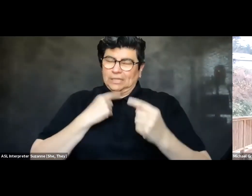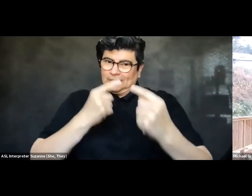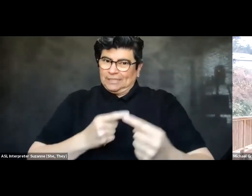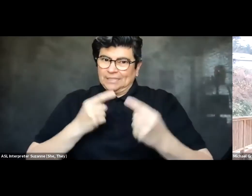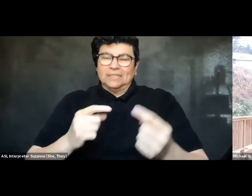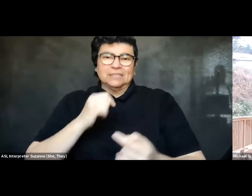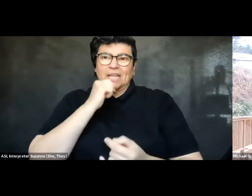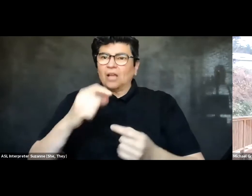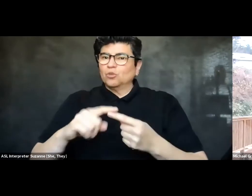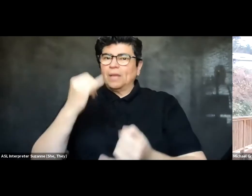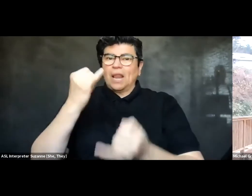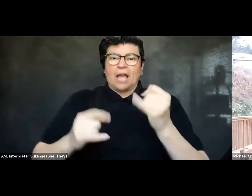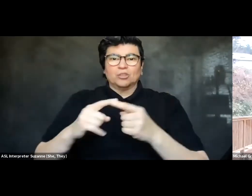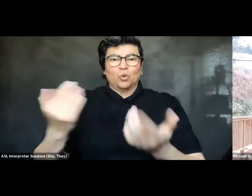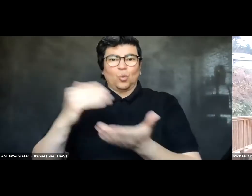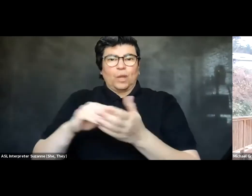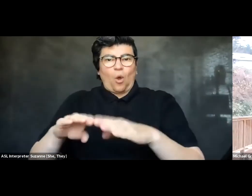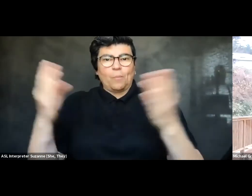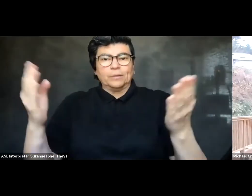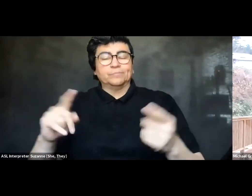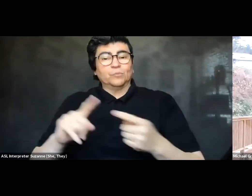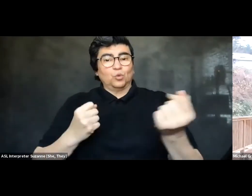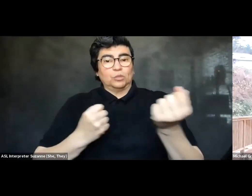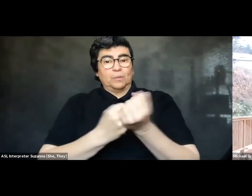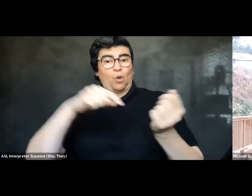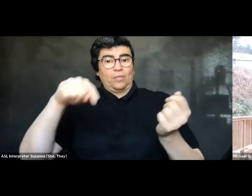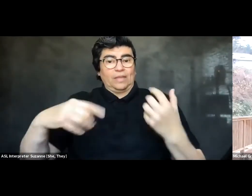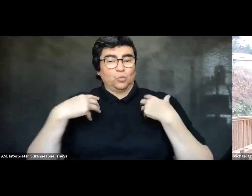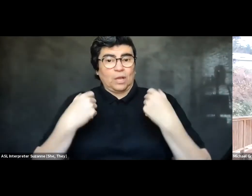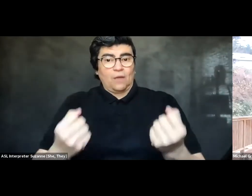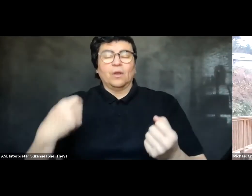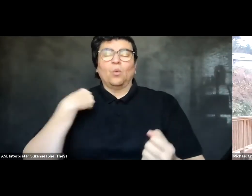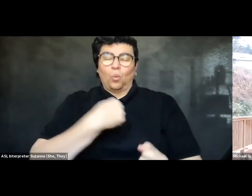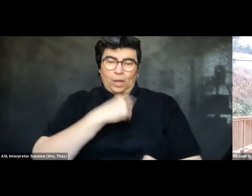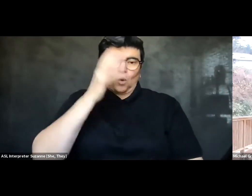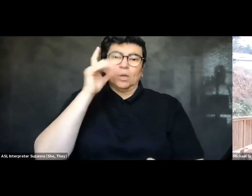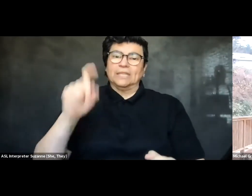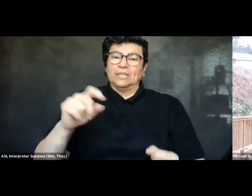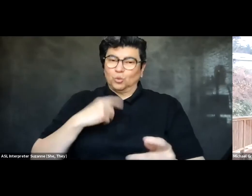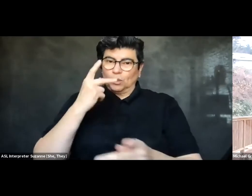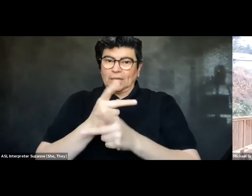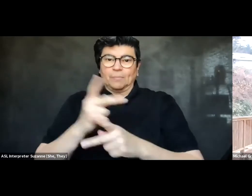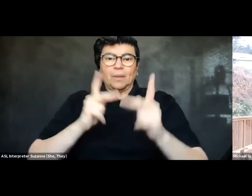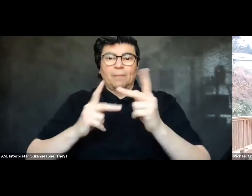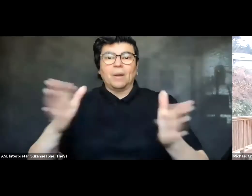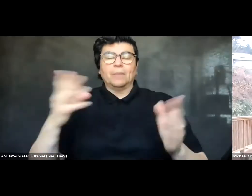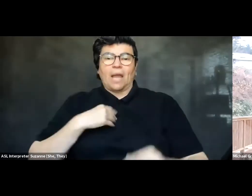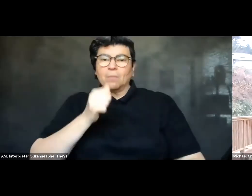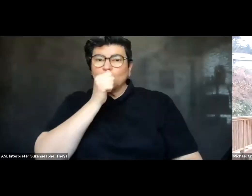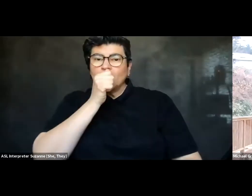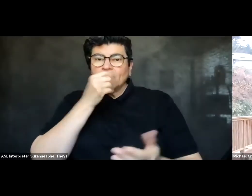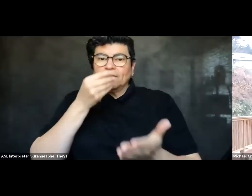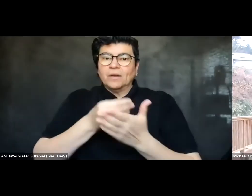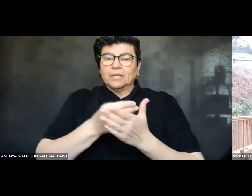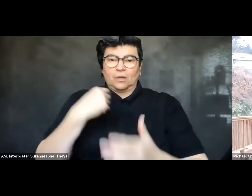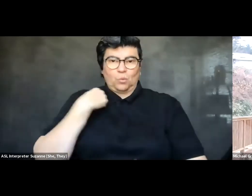last to reopen. In order to support this recovery, we will need to sustain the public and private funding that we